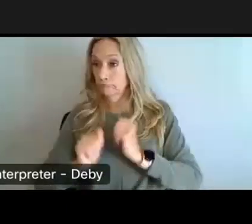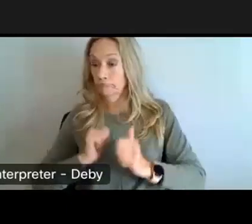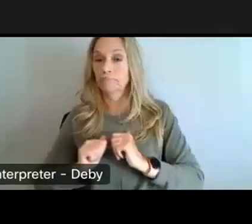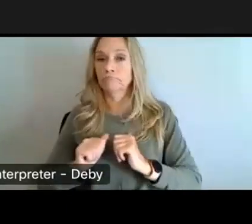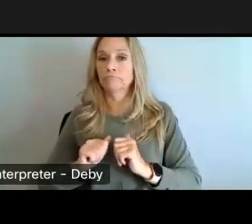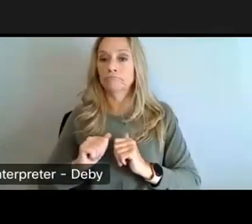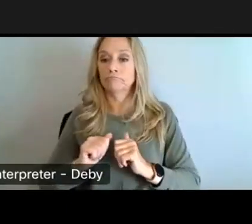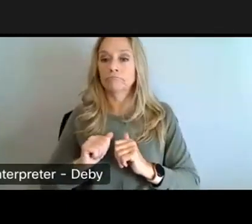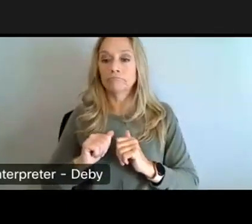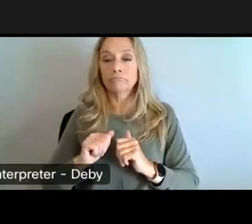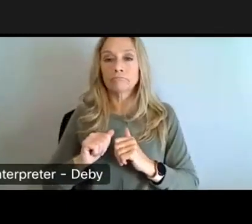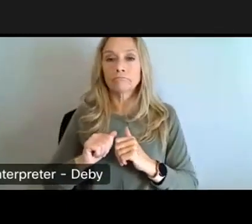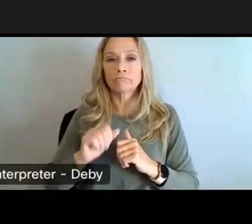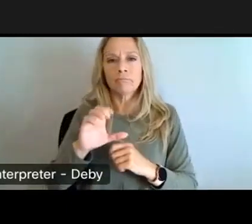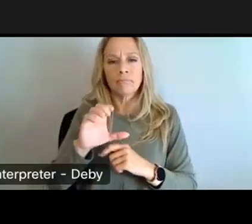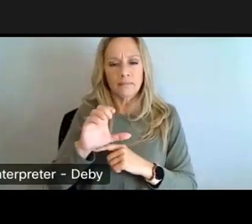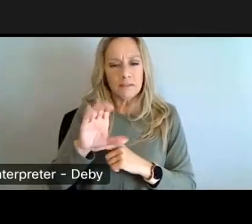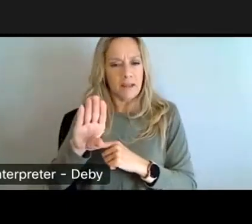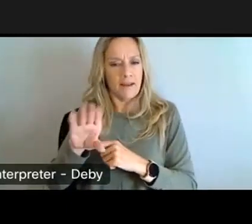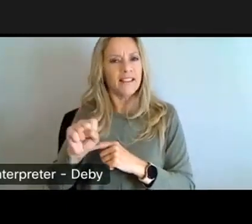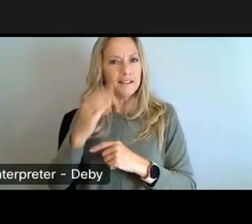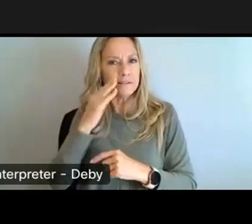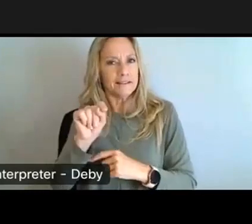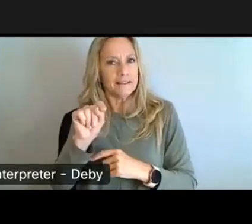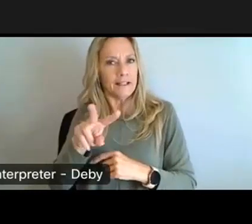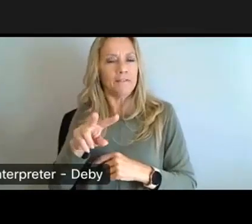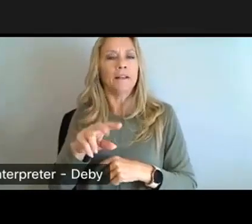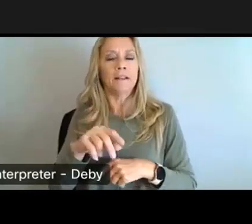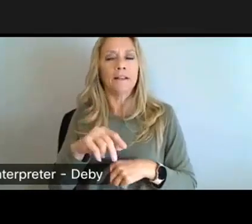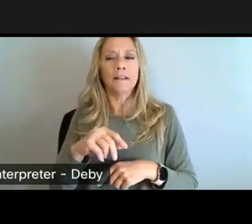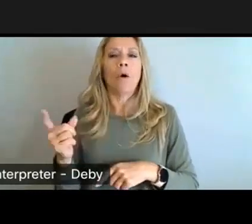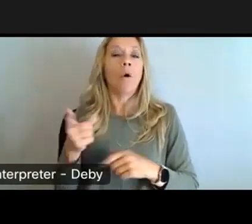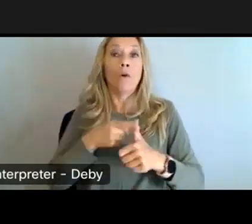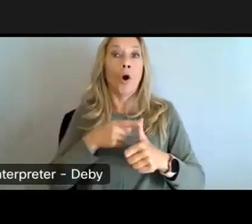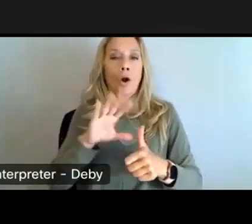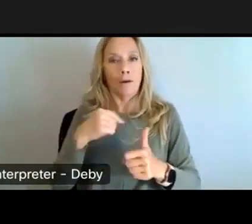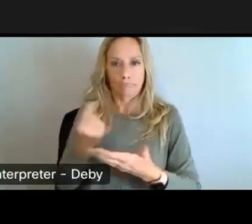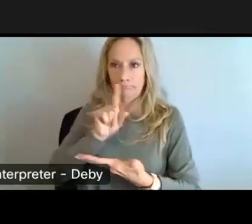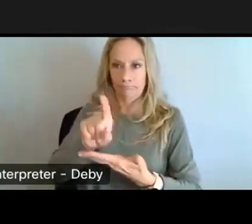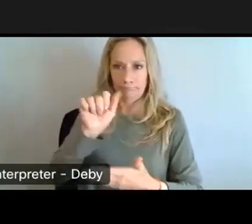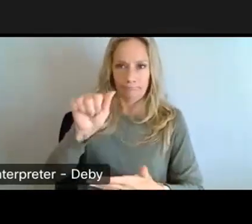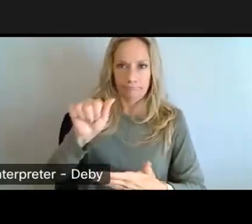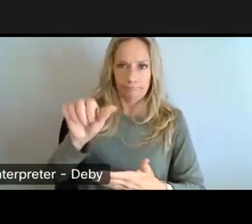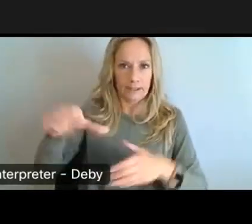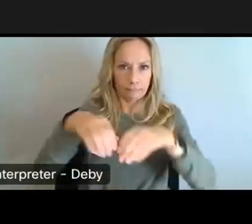walked down to the set of CBS and had gone up to his trailer, and they knocked on the door. And when he opened the